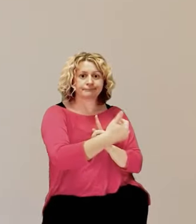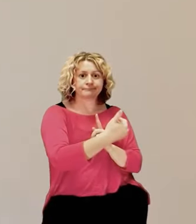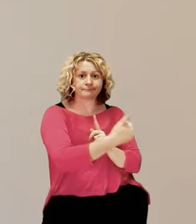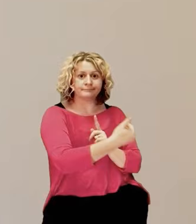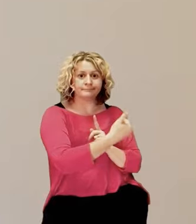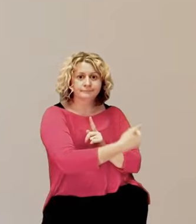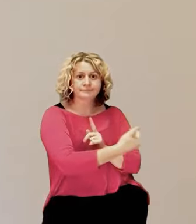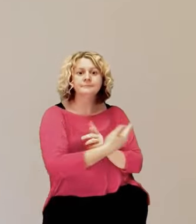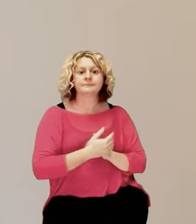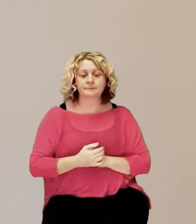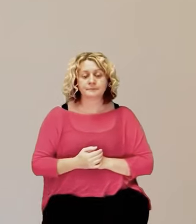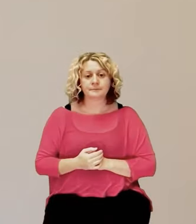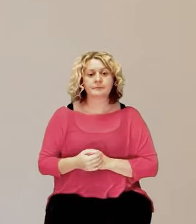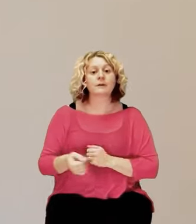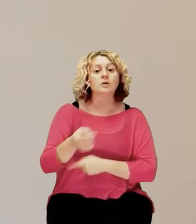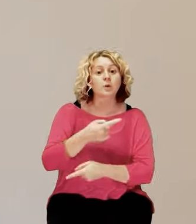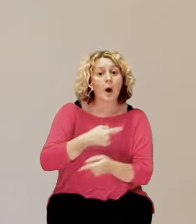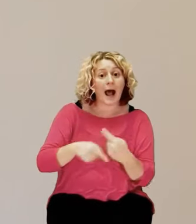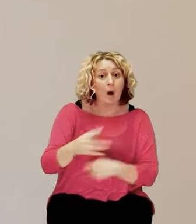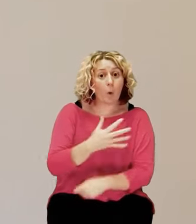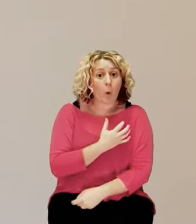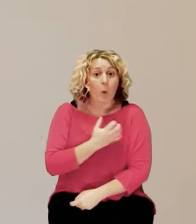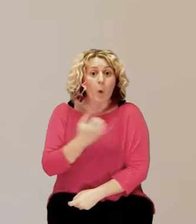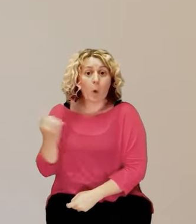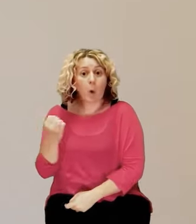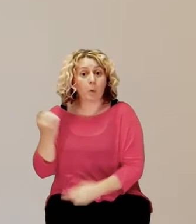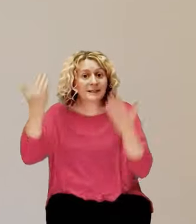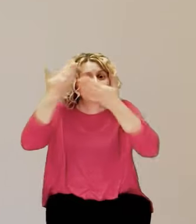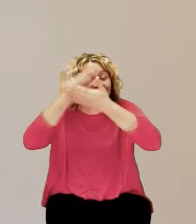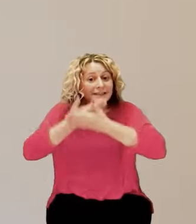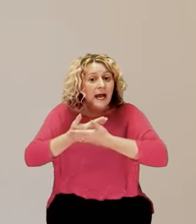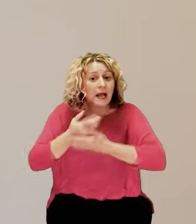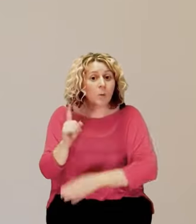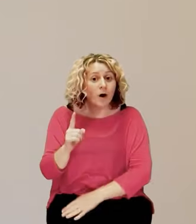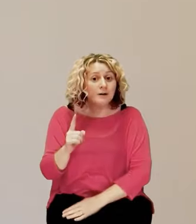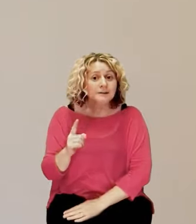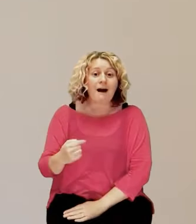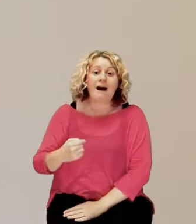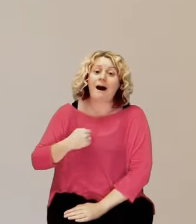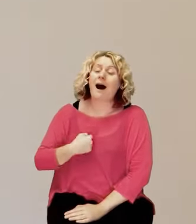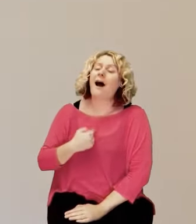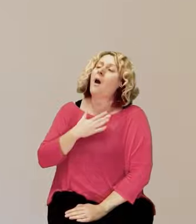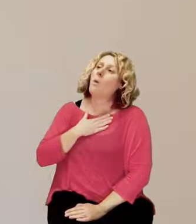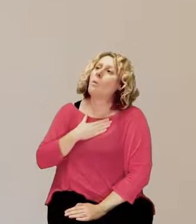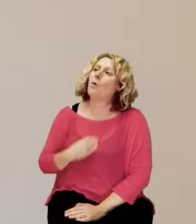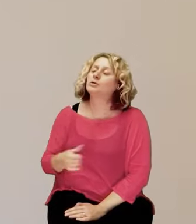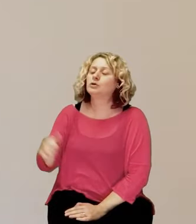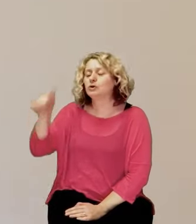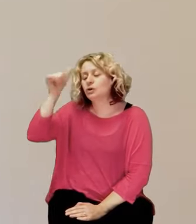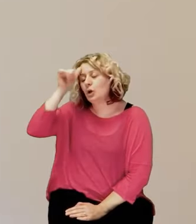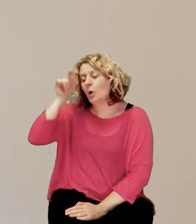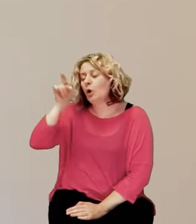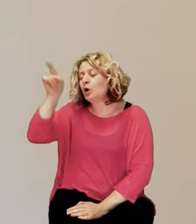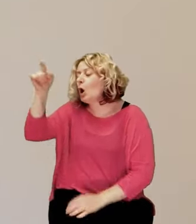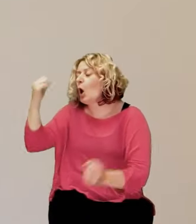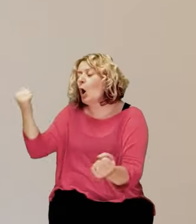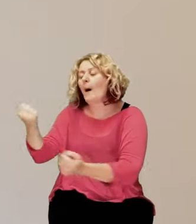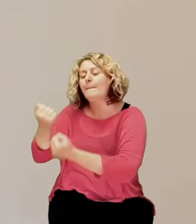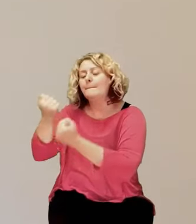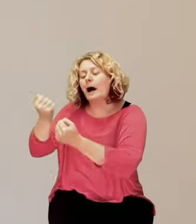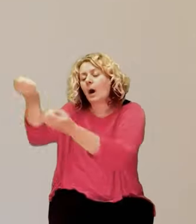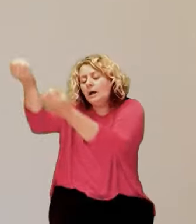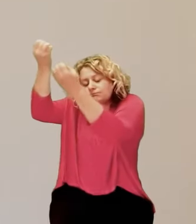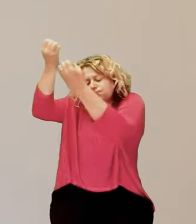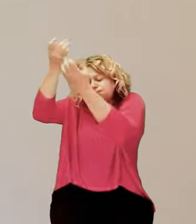easy. May I know your power to live. Lord, may your